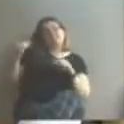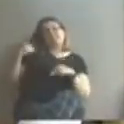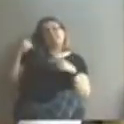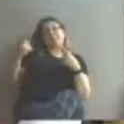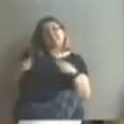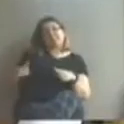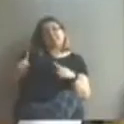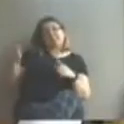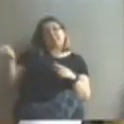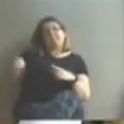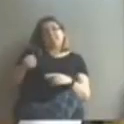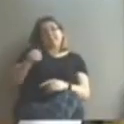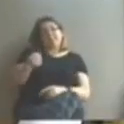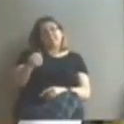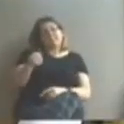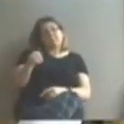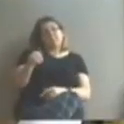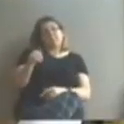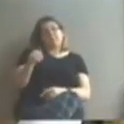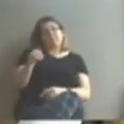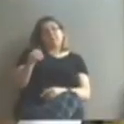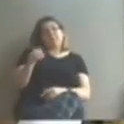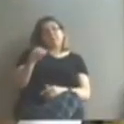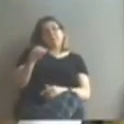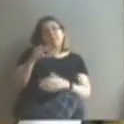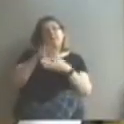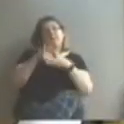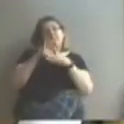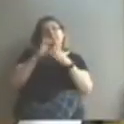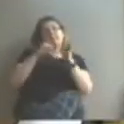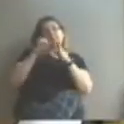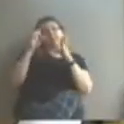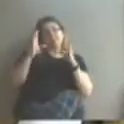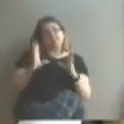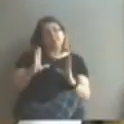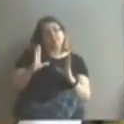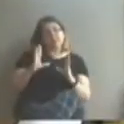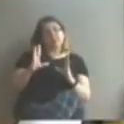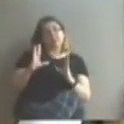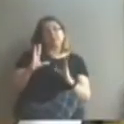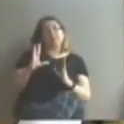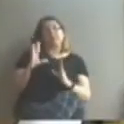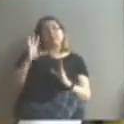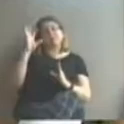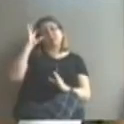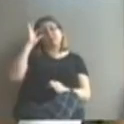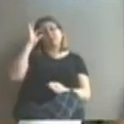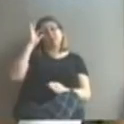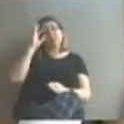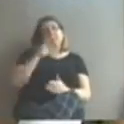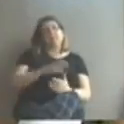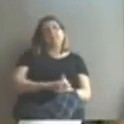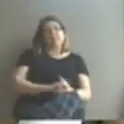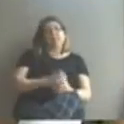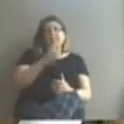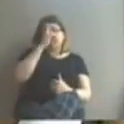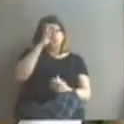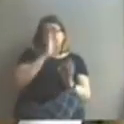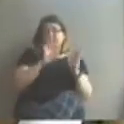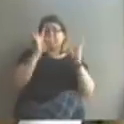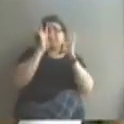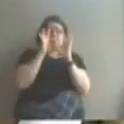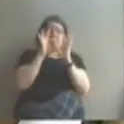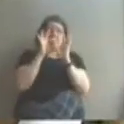the movement of content specialists, program content area specialists, I thought it was